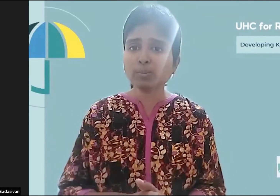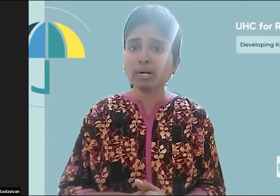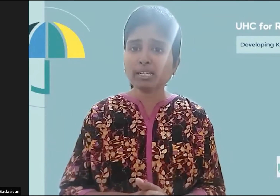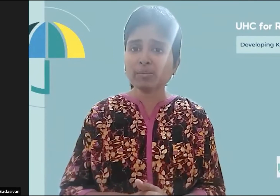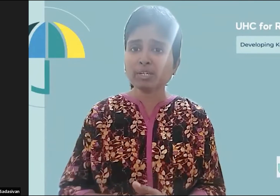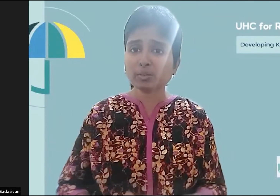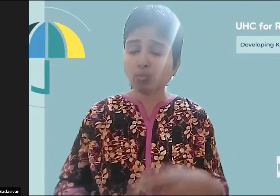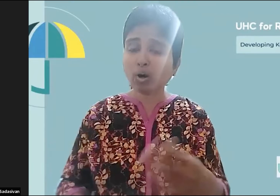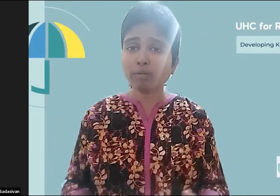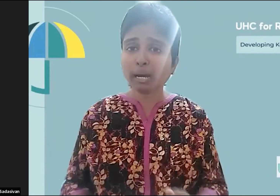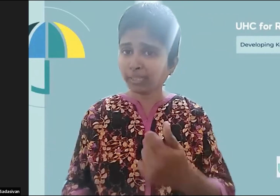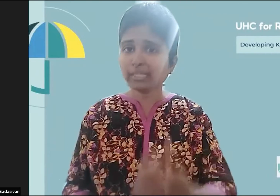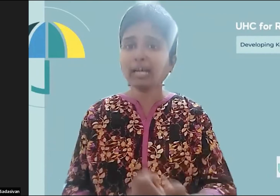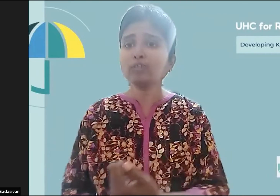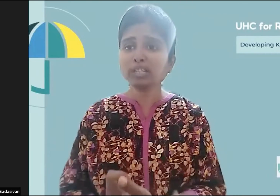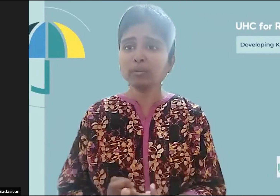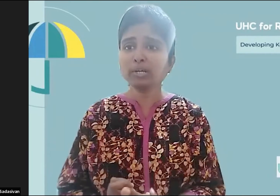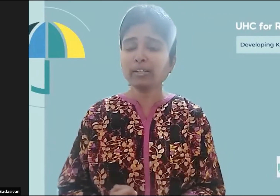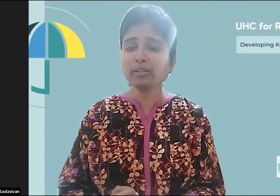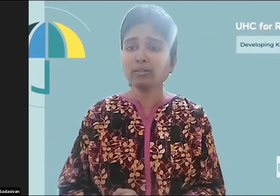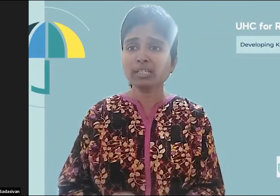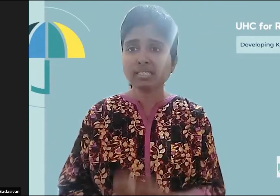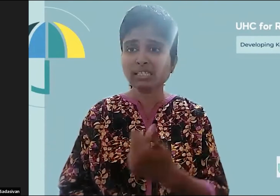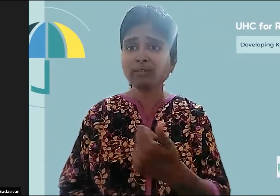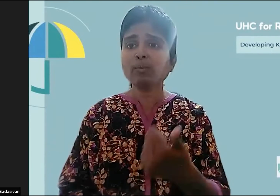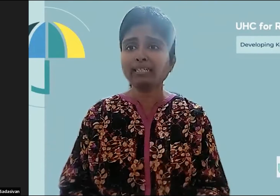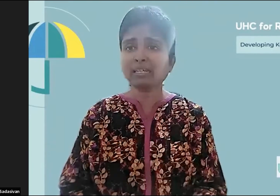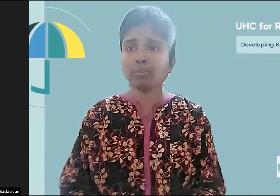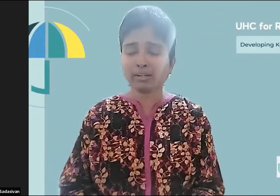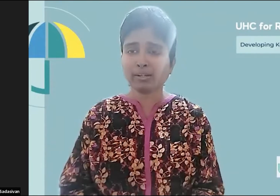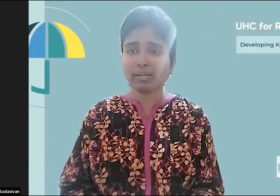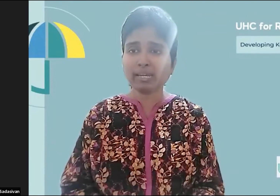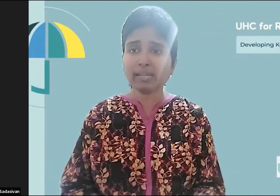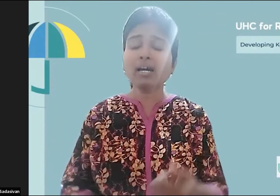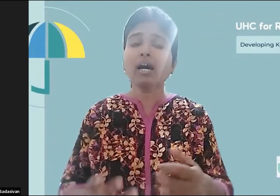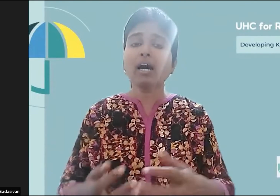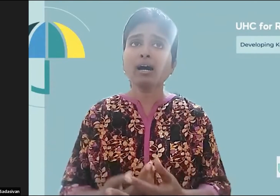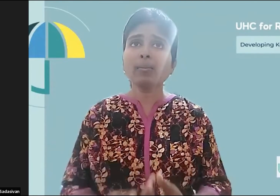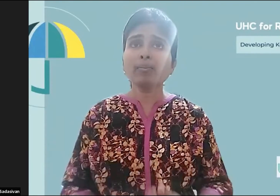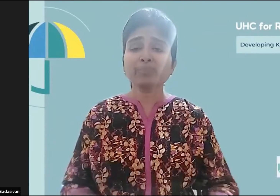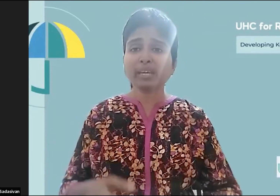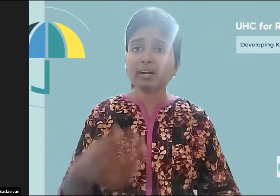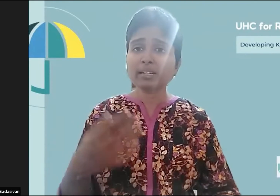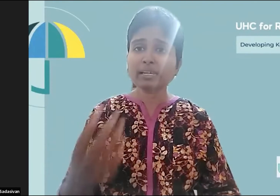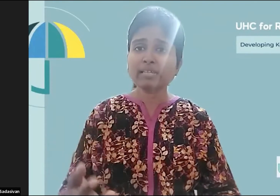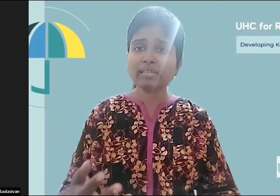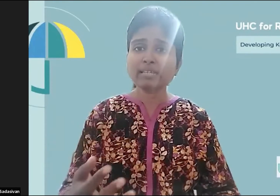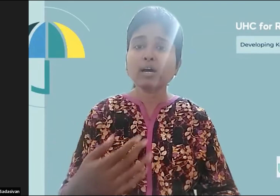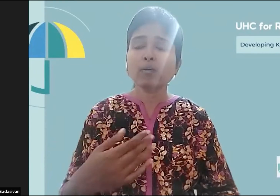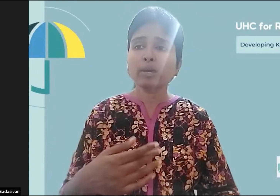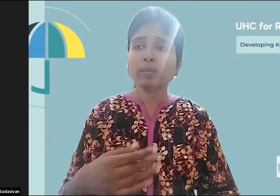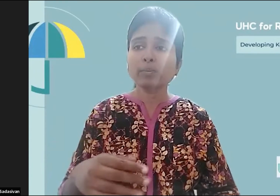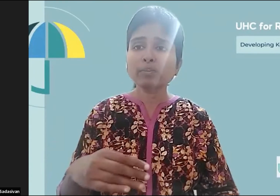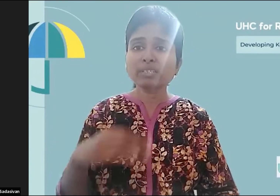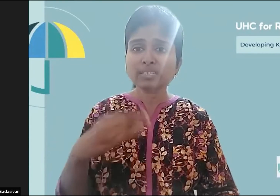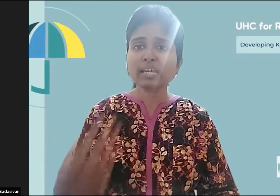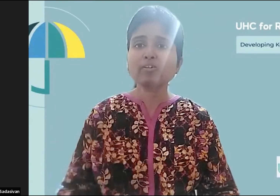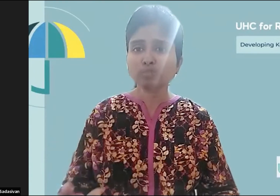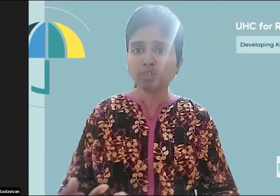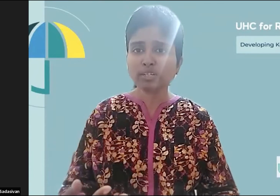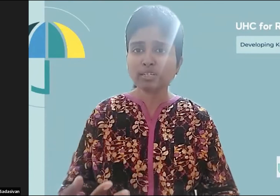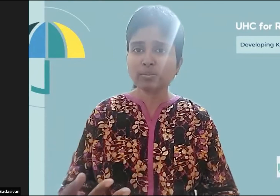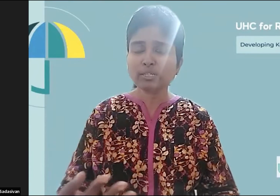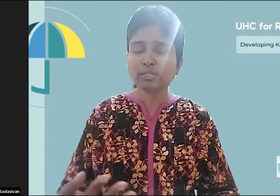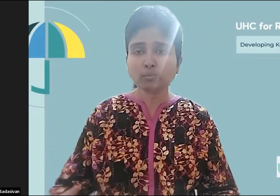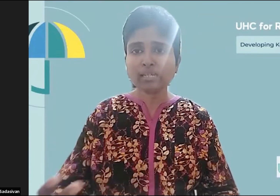social participation, what will happen? That also I would like to just give one example and end. There are cases where people with